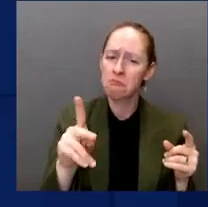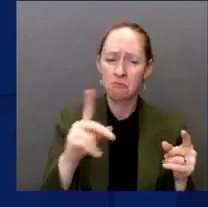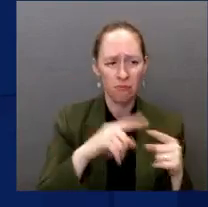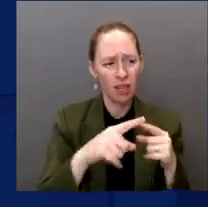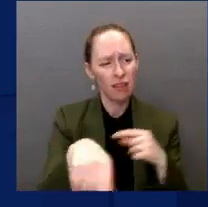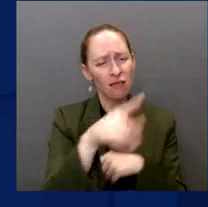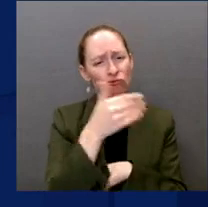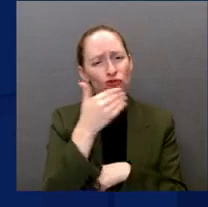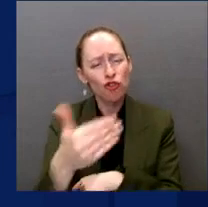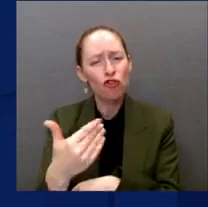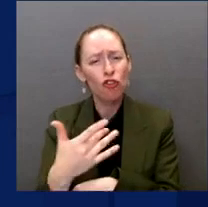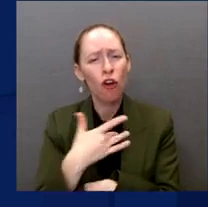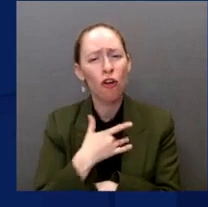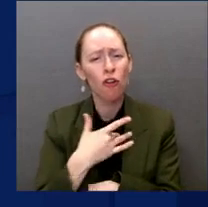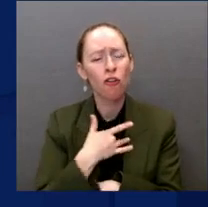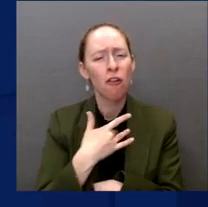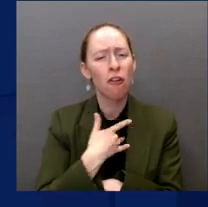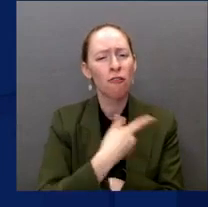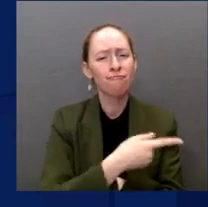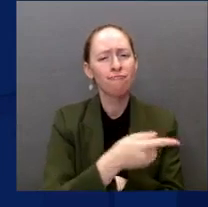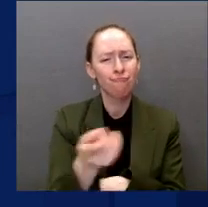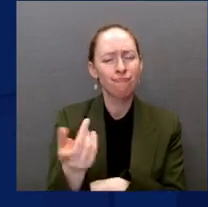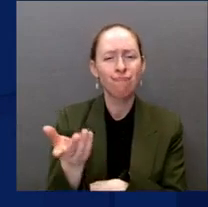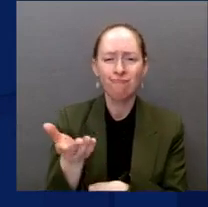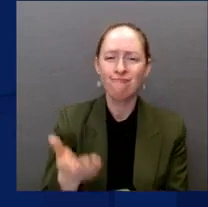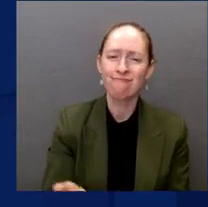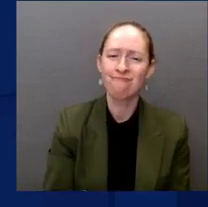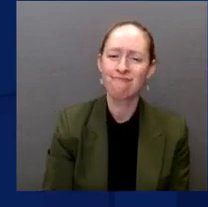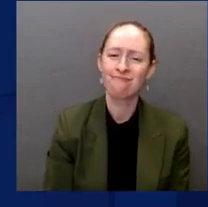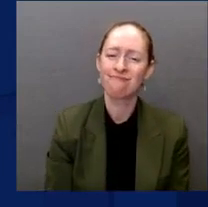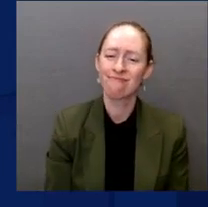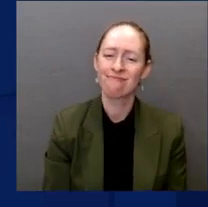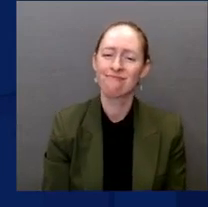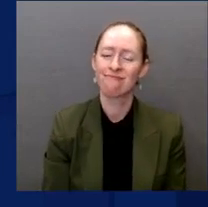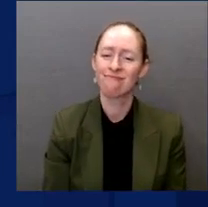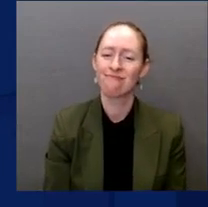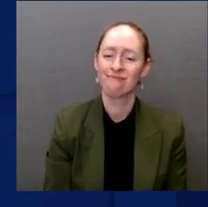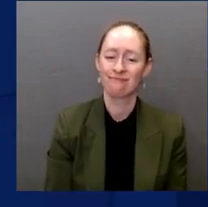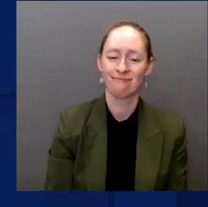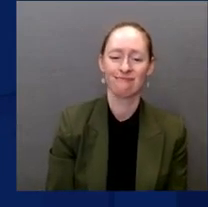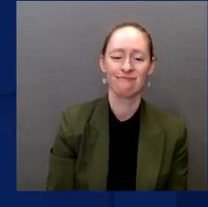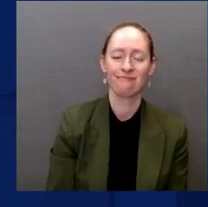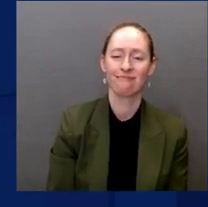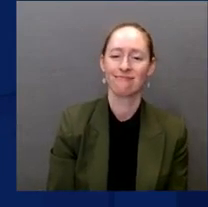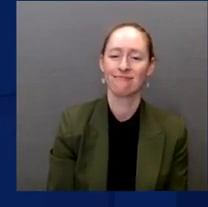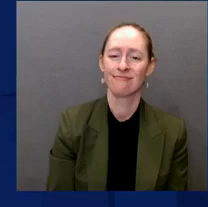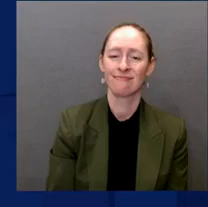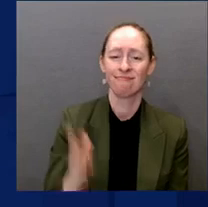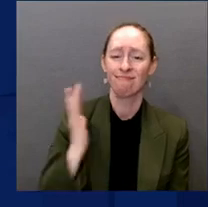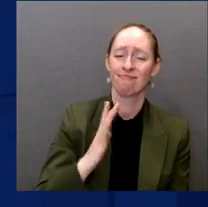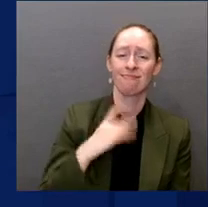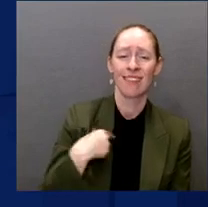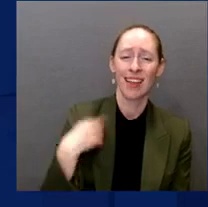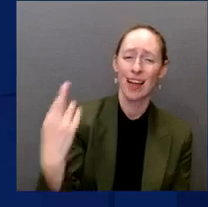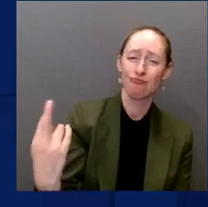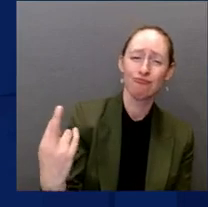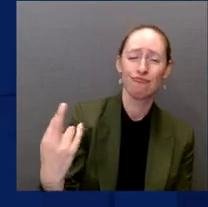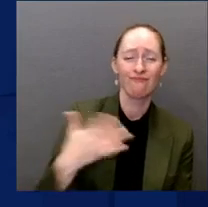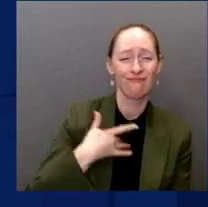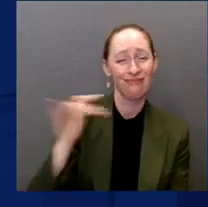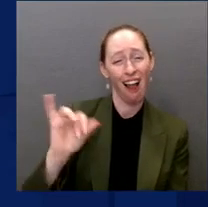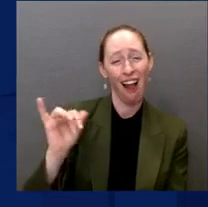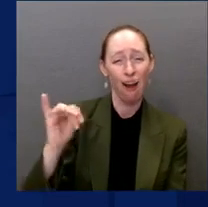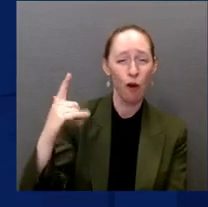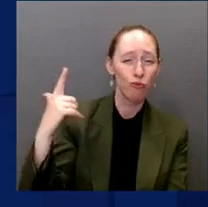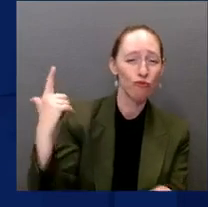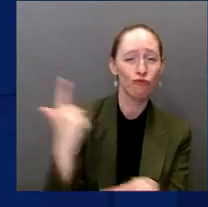guy who was like a brother I always fought with. We shouted at each other on the floor of the Senate and then go have lunch together. His name was John McCain.